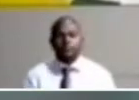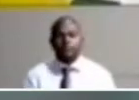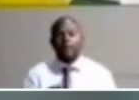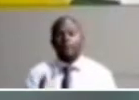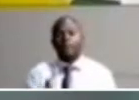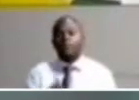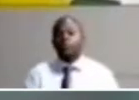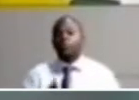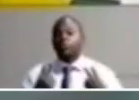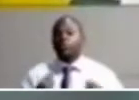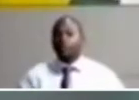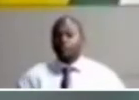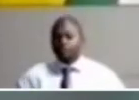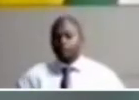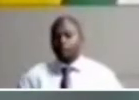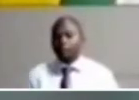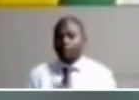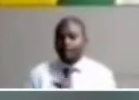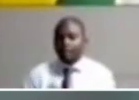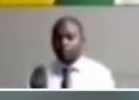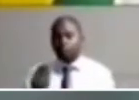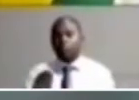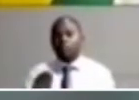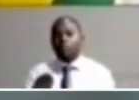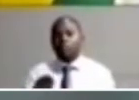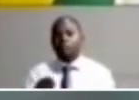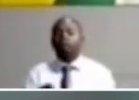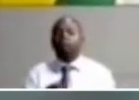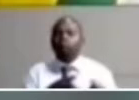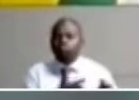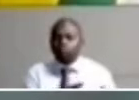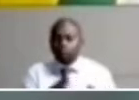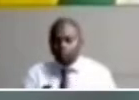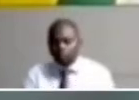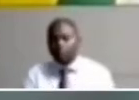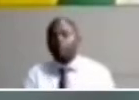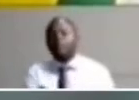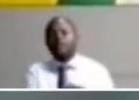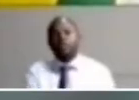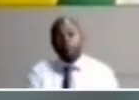The Ministry of Health should work out SOPs for these shops.